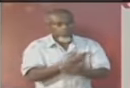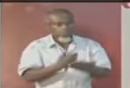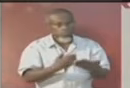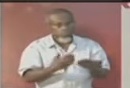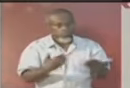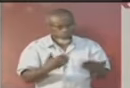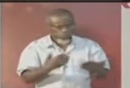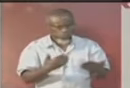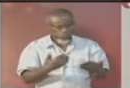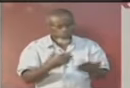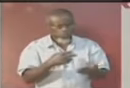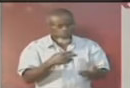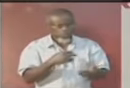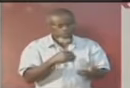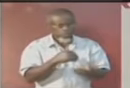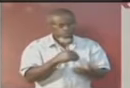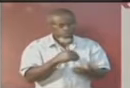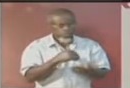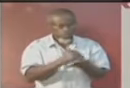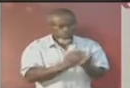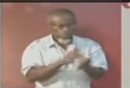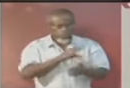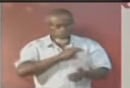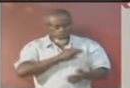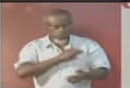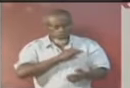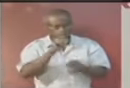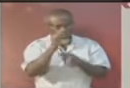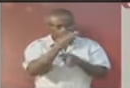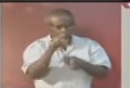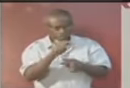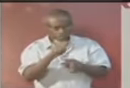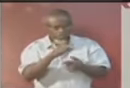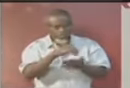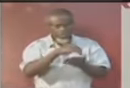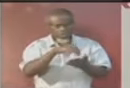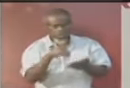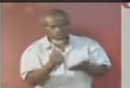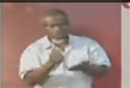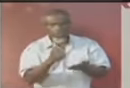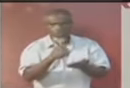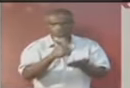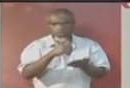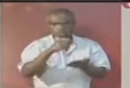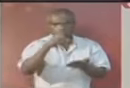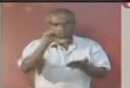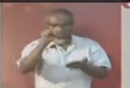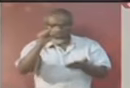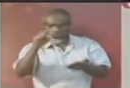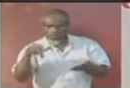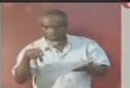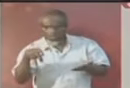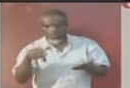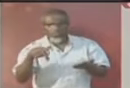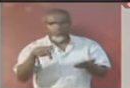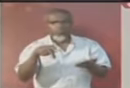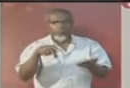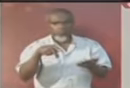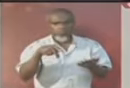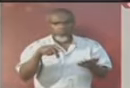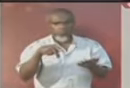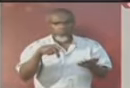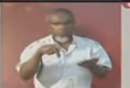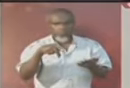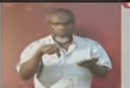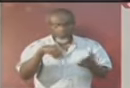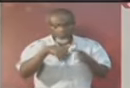Some of the police officers have taken AstraZeneca. Some of them have gotten Sinopharm outside of the process that we have used.